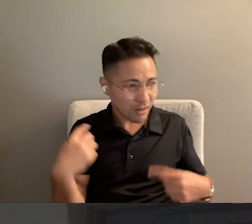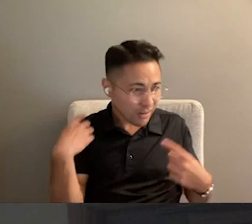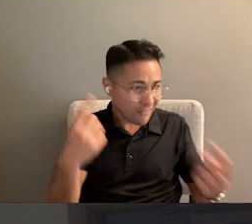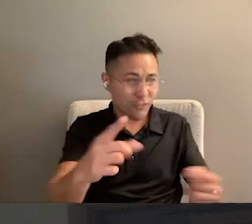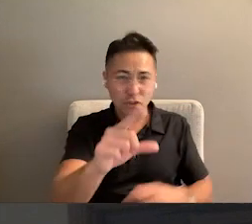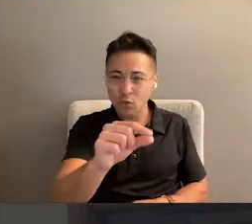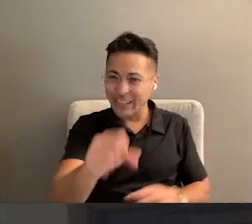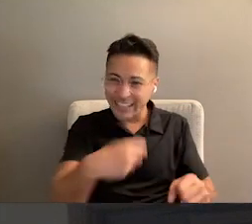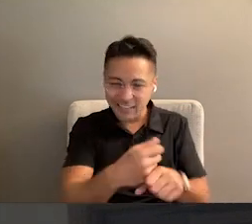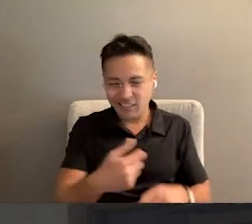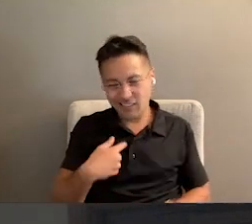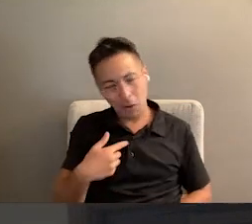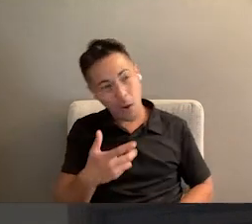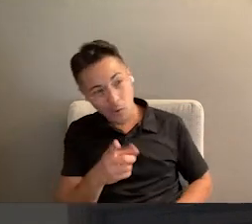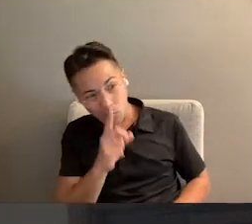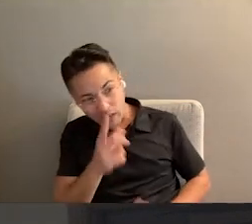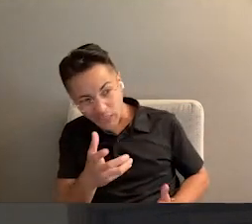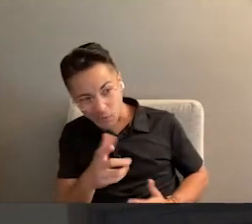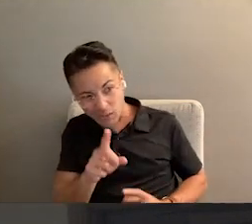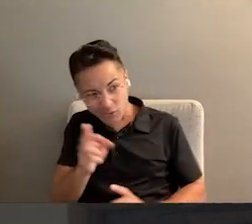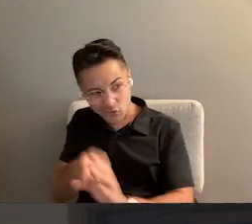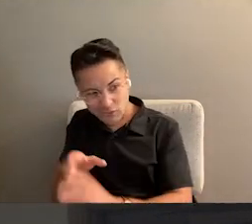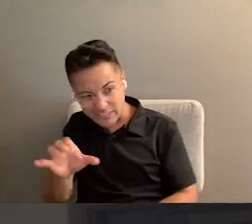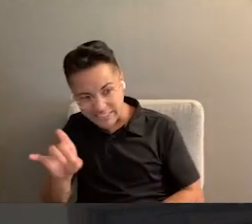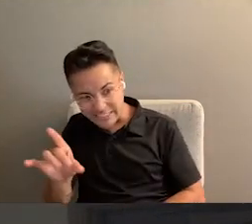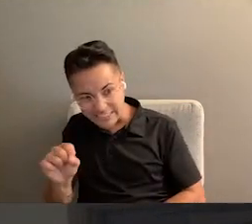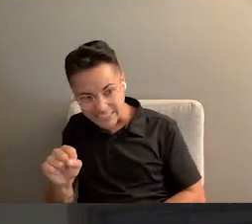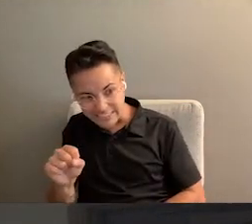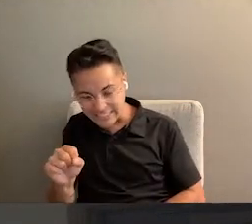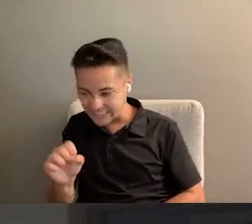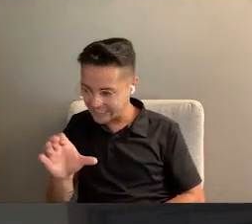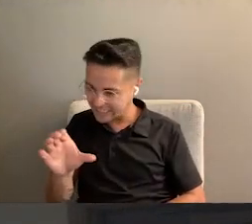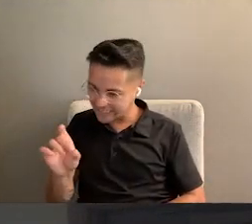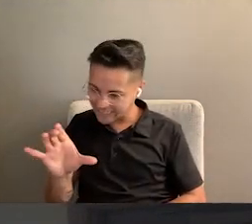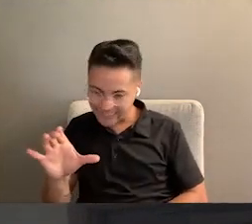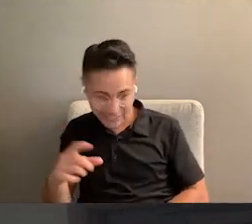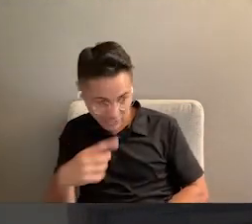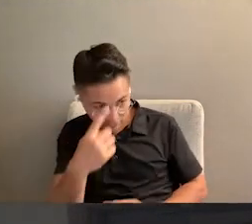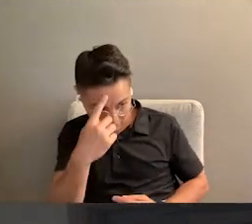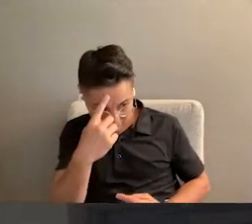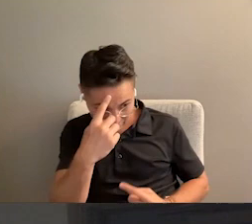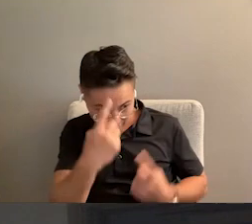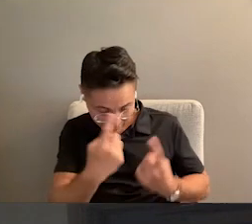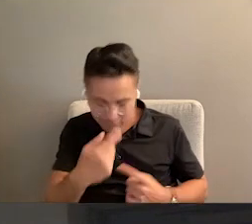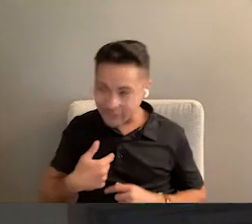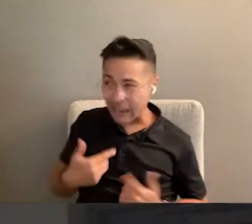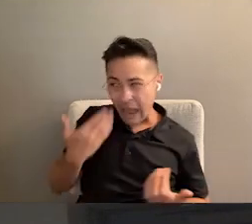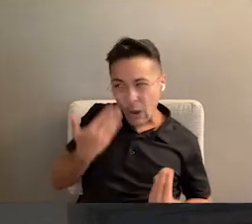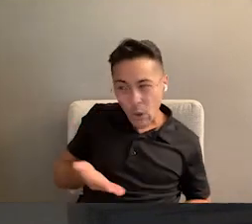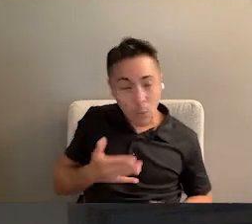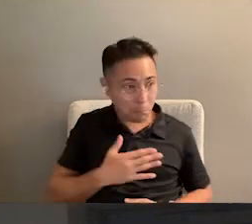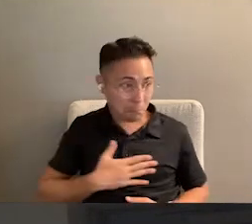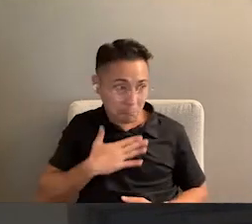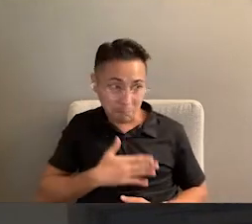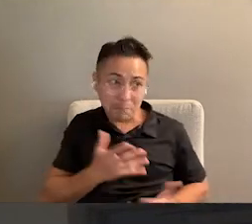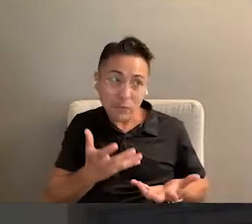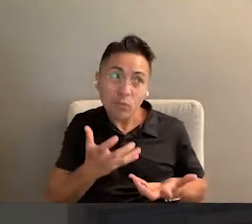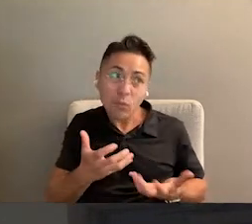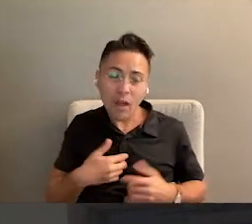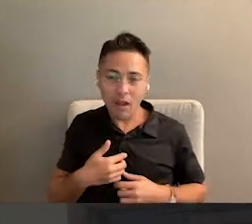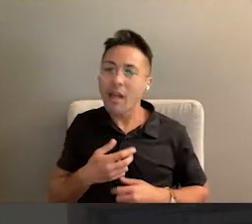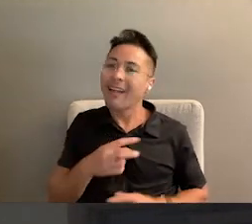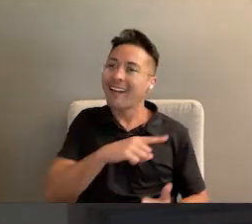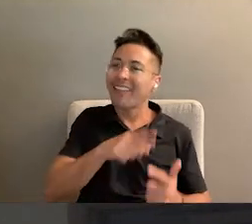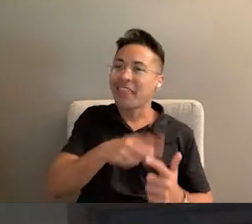then someone they've worked with for 20 years says, I really want to go on CDC. Would you think about it? Like, I don't